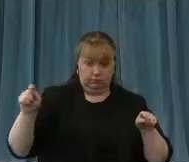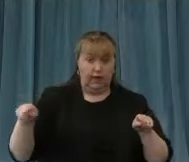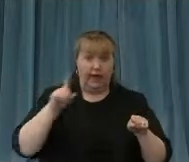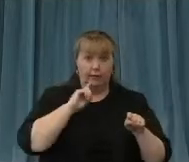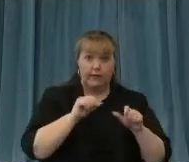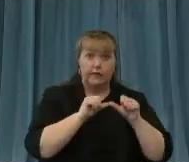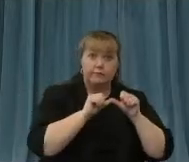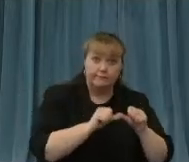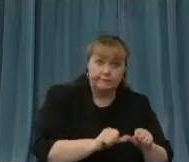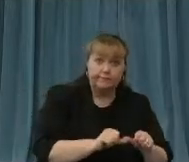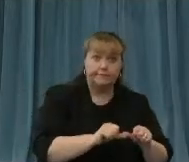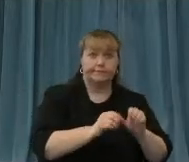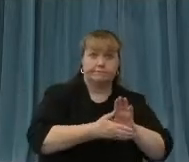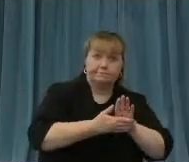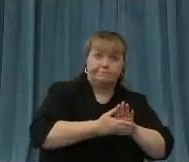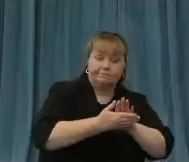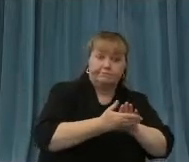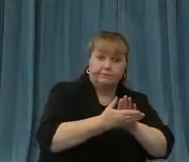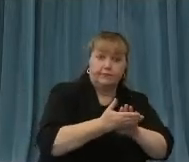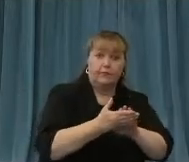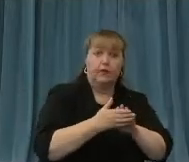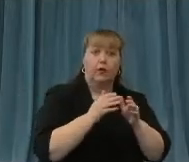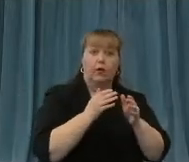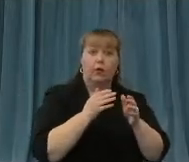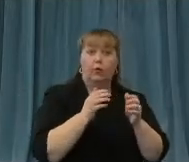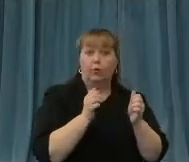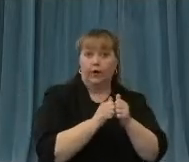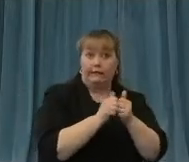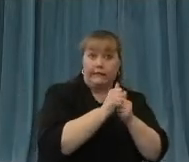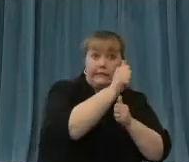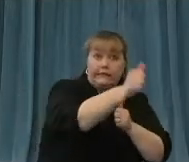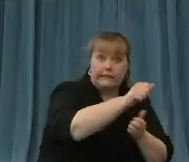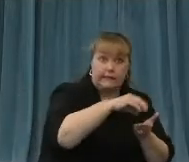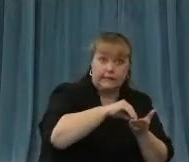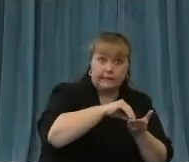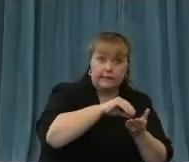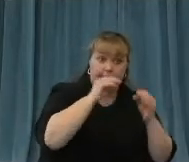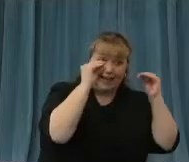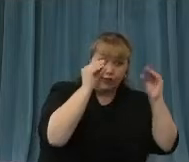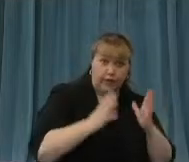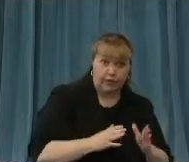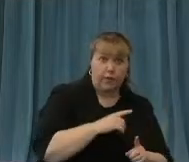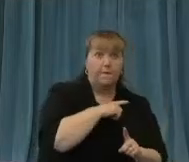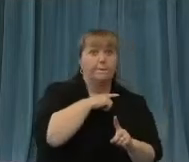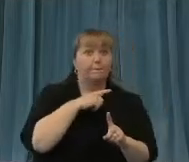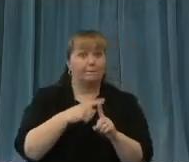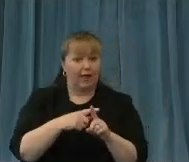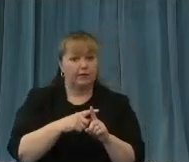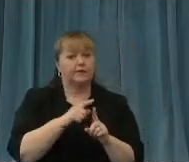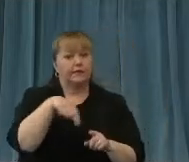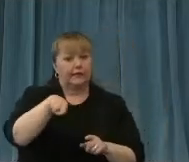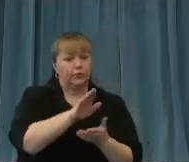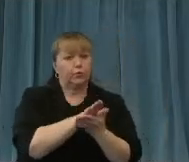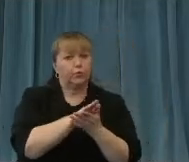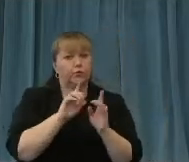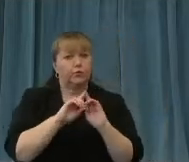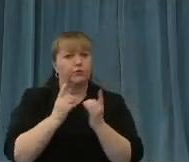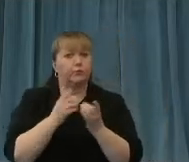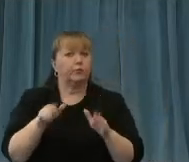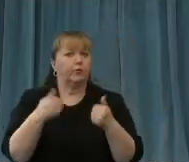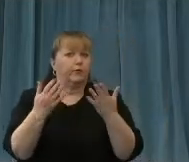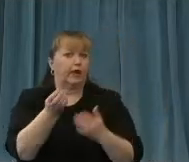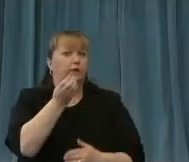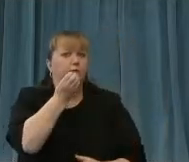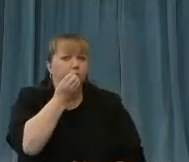distance education, but by also ensuring that our students have access to food services as well as the much-needed social